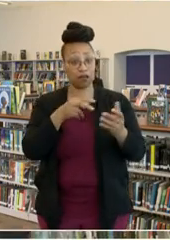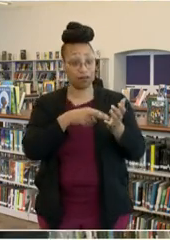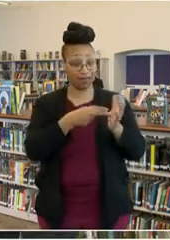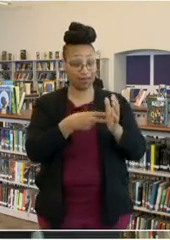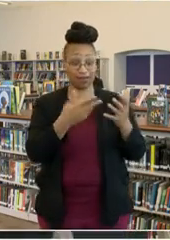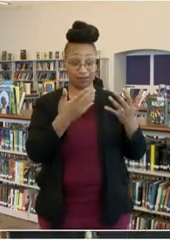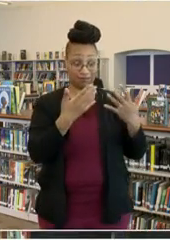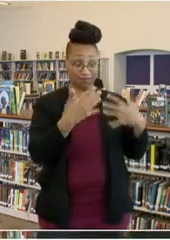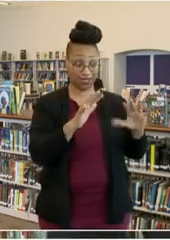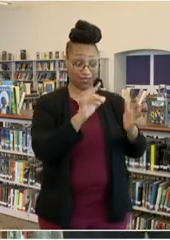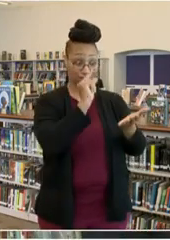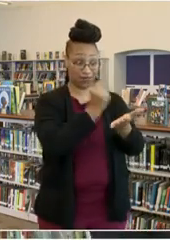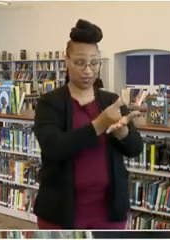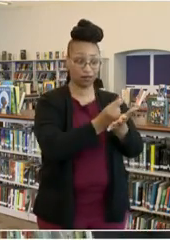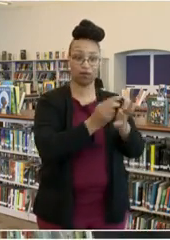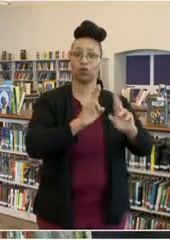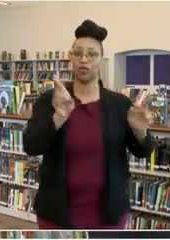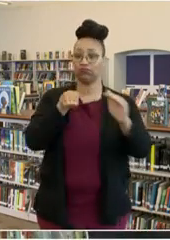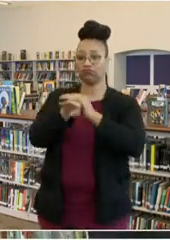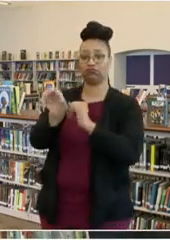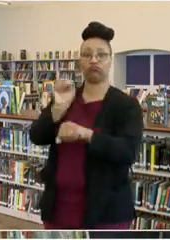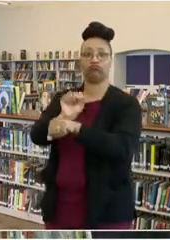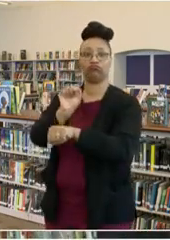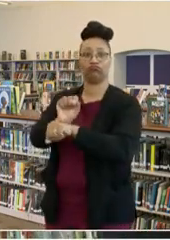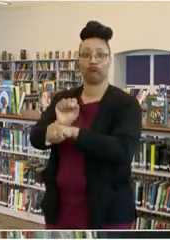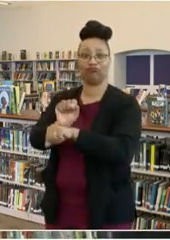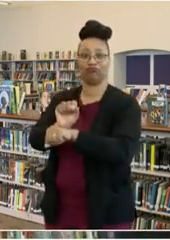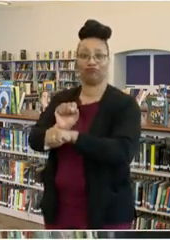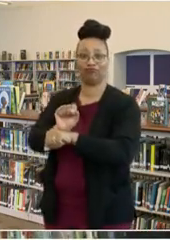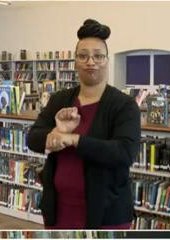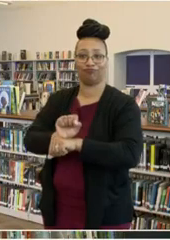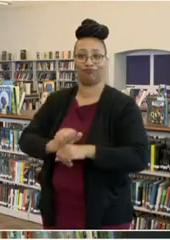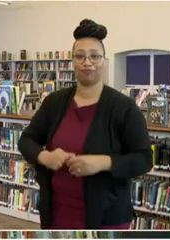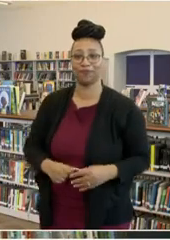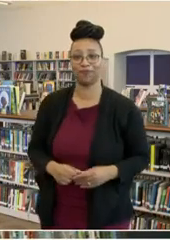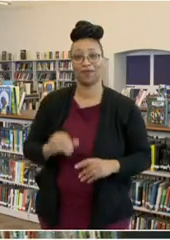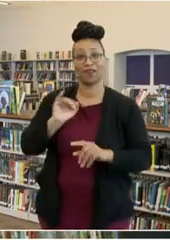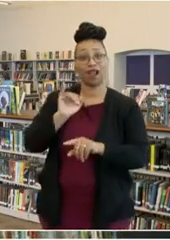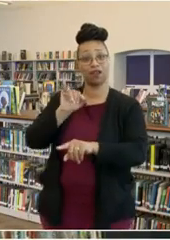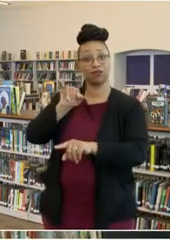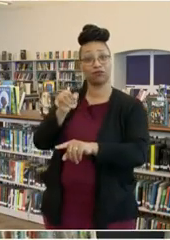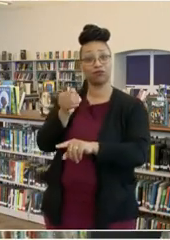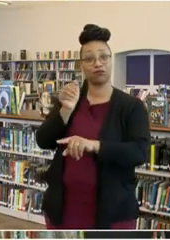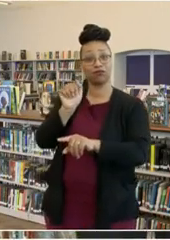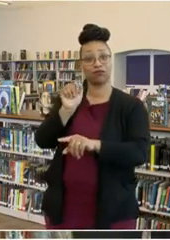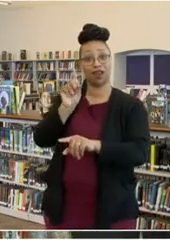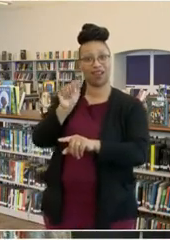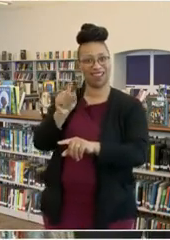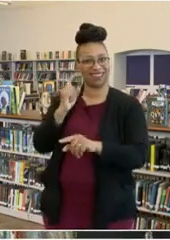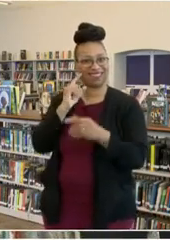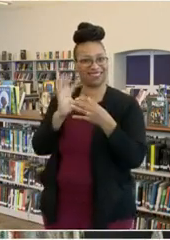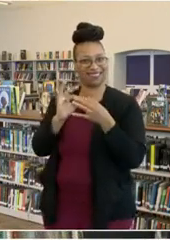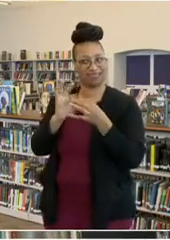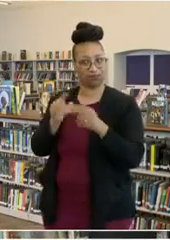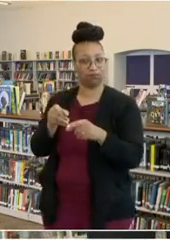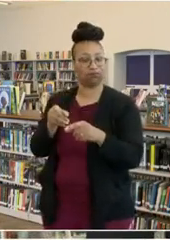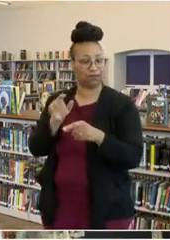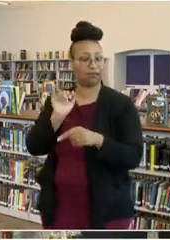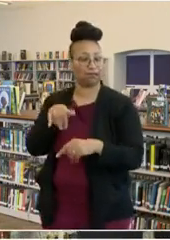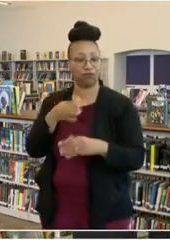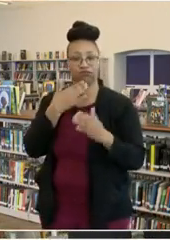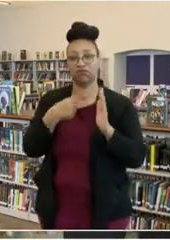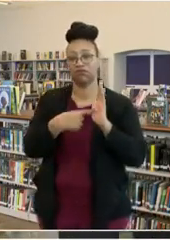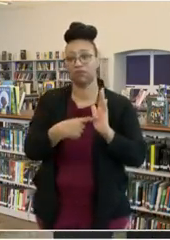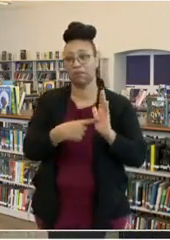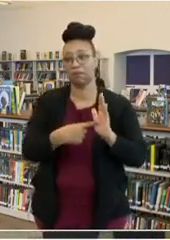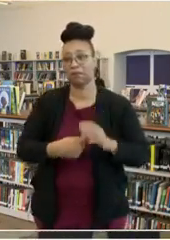And then regarding... Before you go to your next question, I do want to add, the Chancellor mentioned already our out-of-school